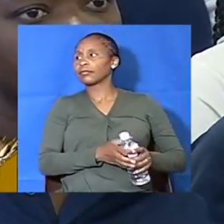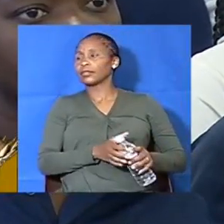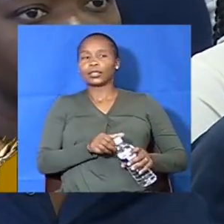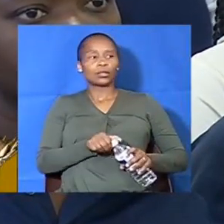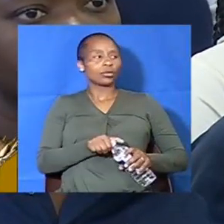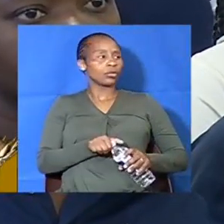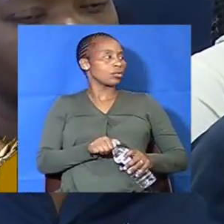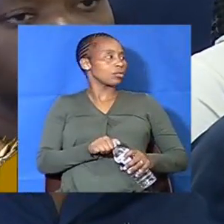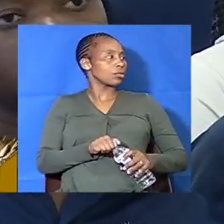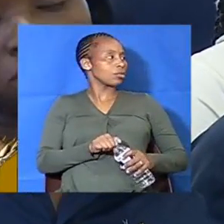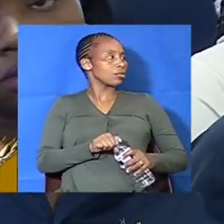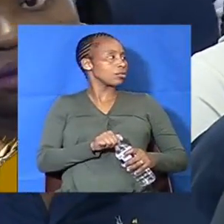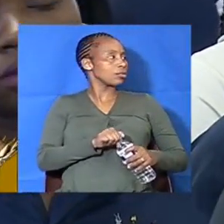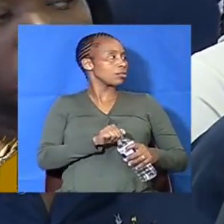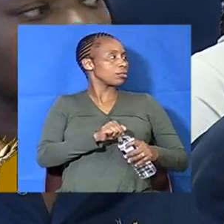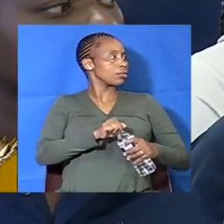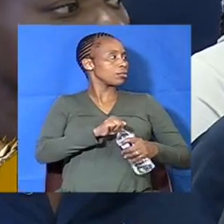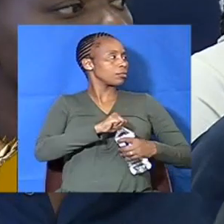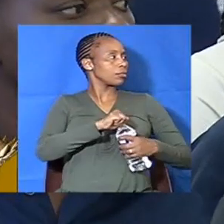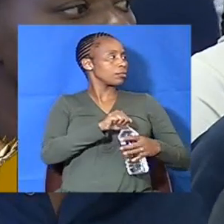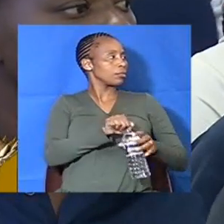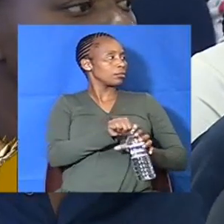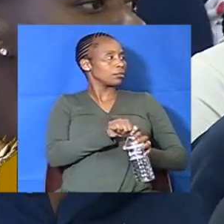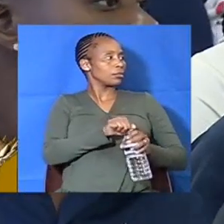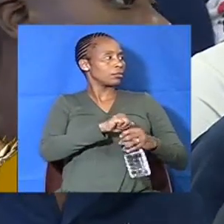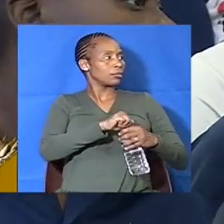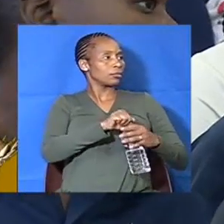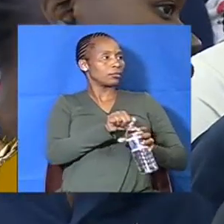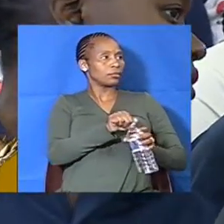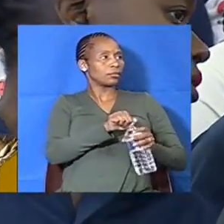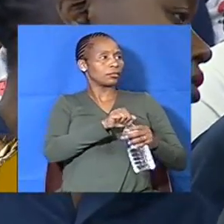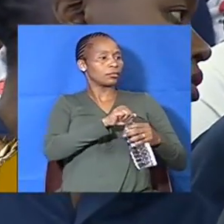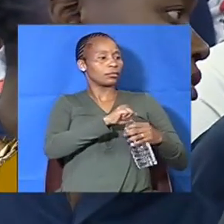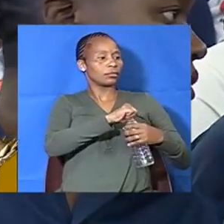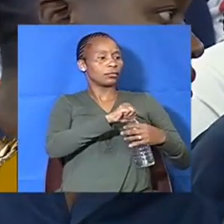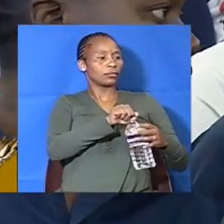insurance. Just to briefly share, as I